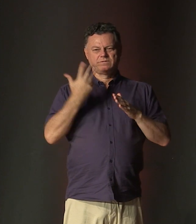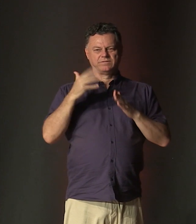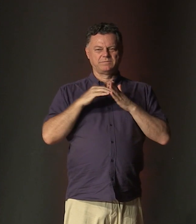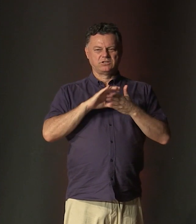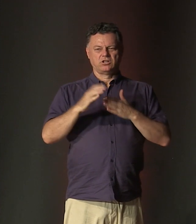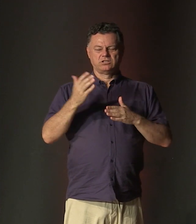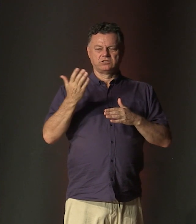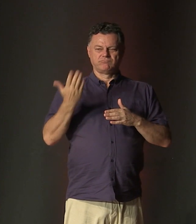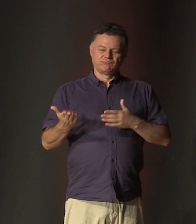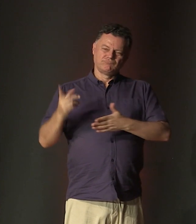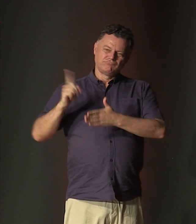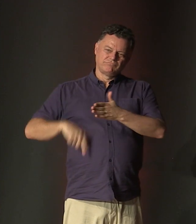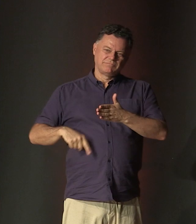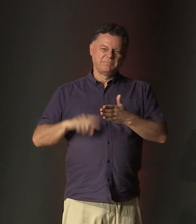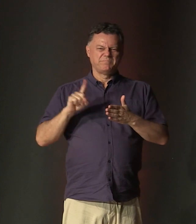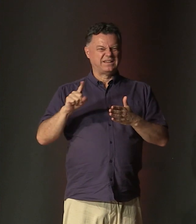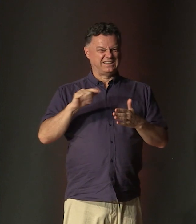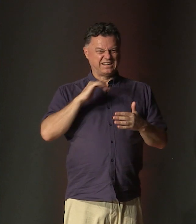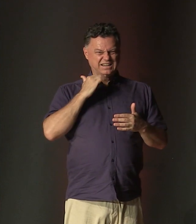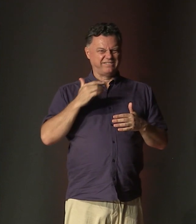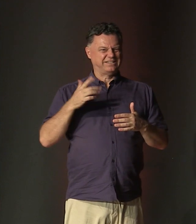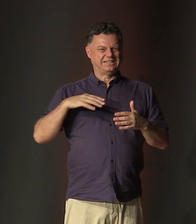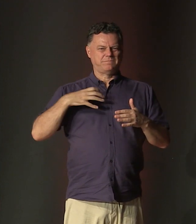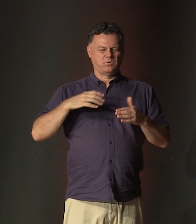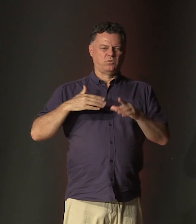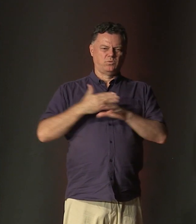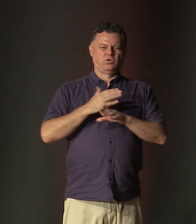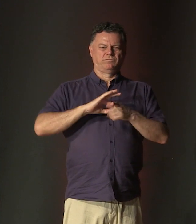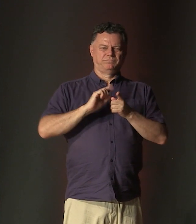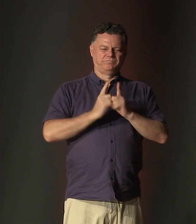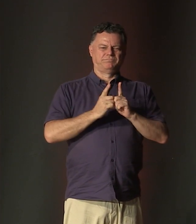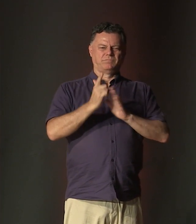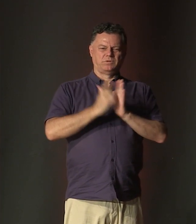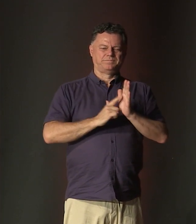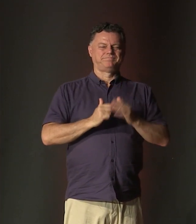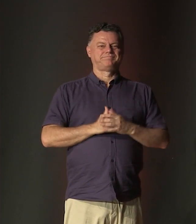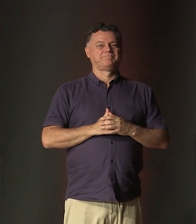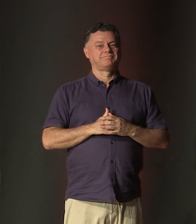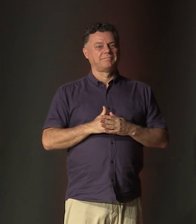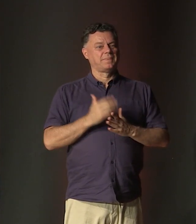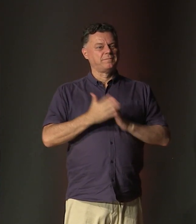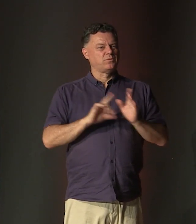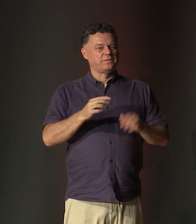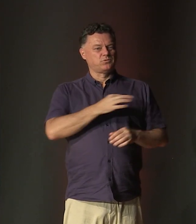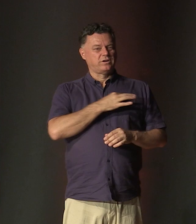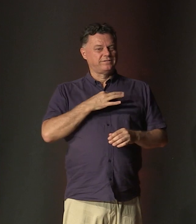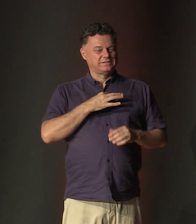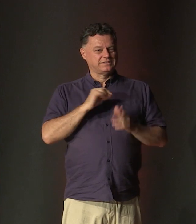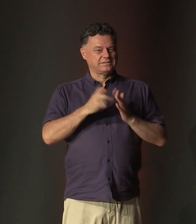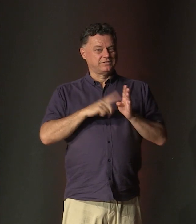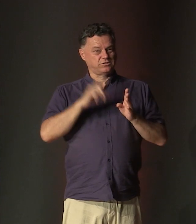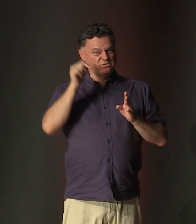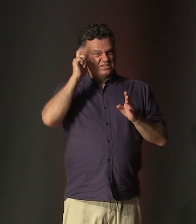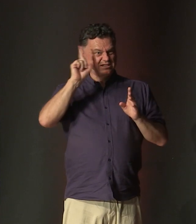So, where does that leave privacy? Well, it's in the same place as when you all walked in